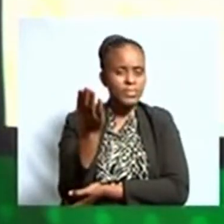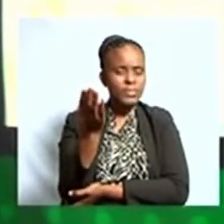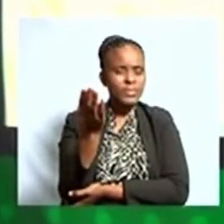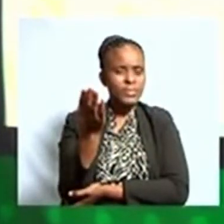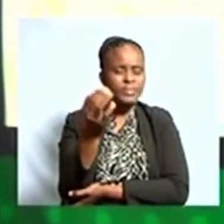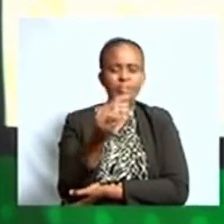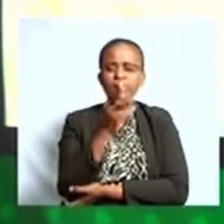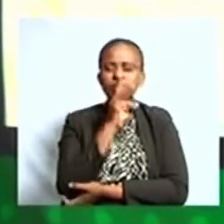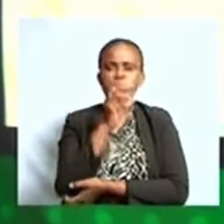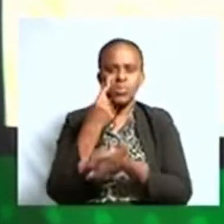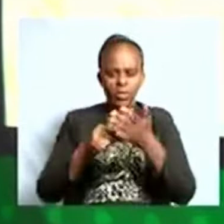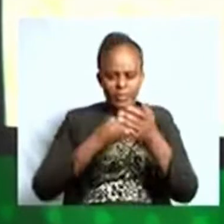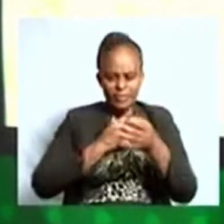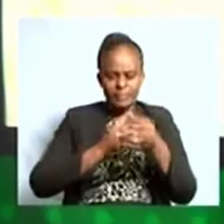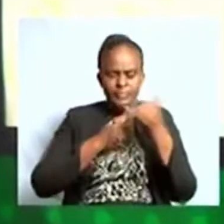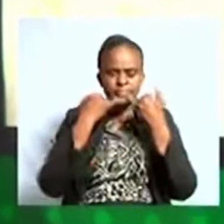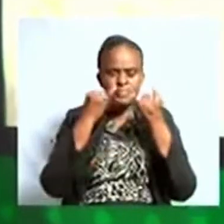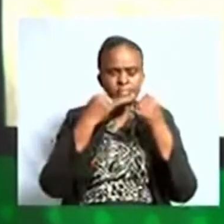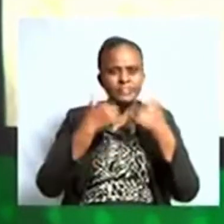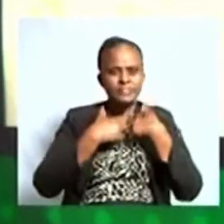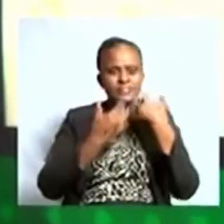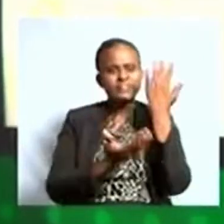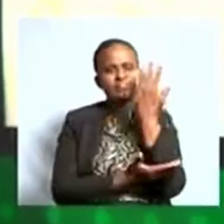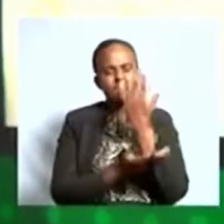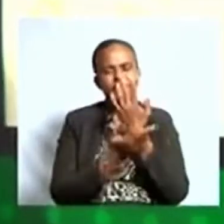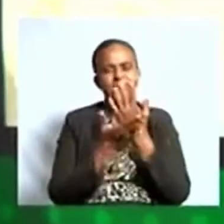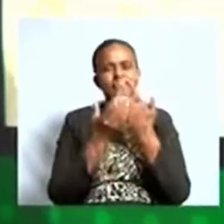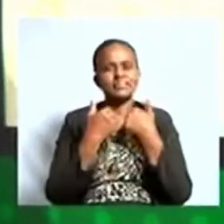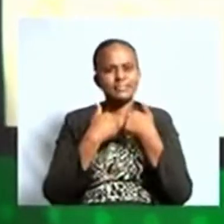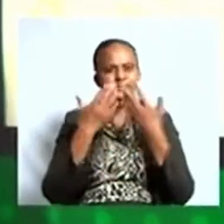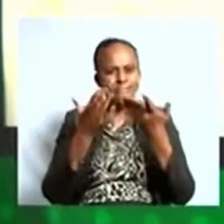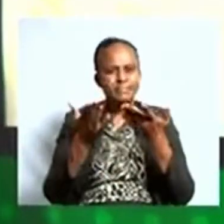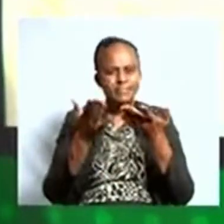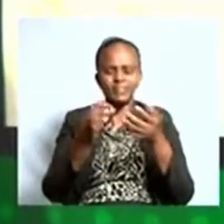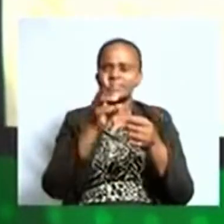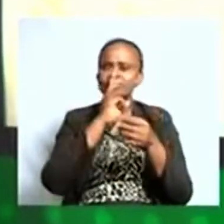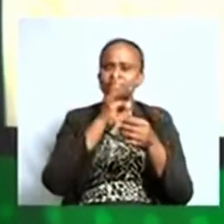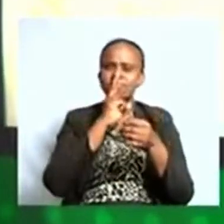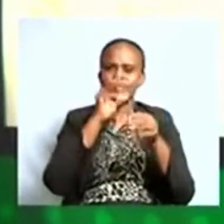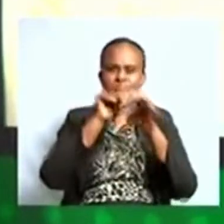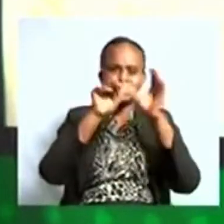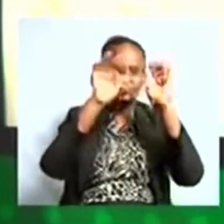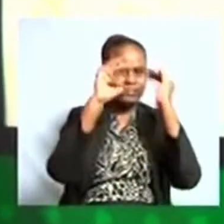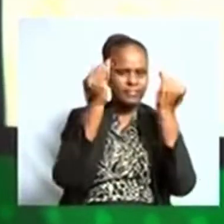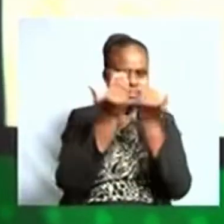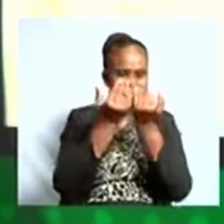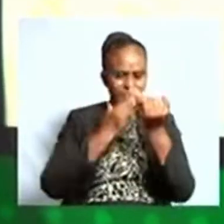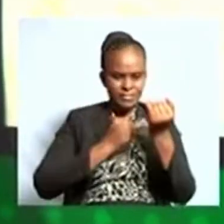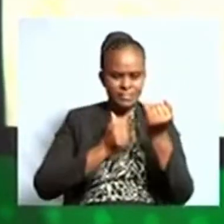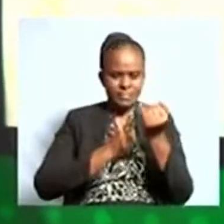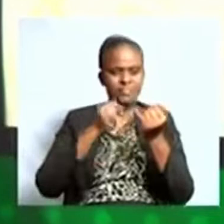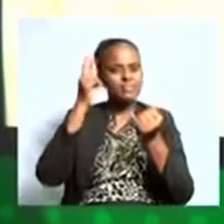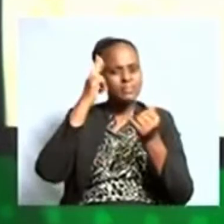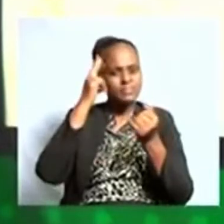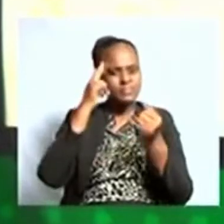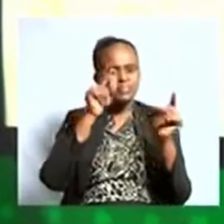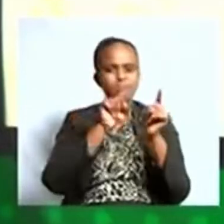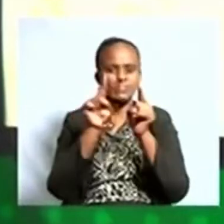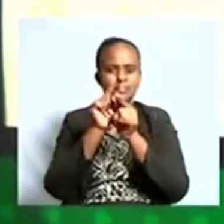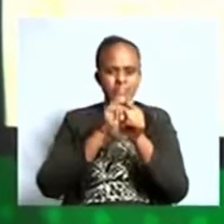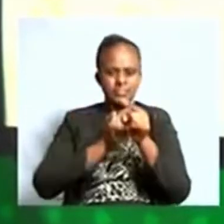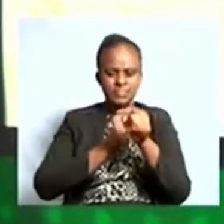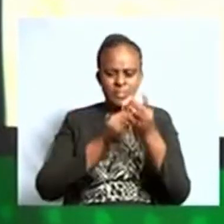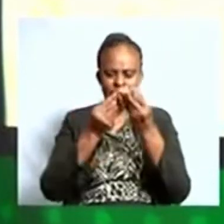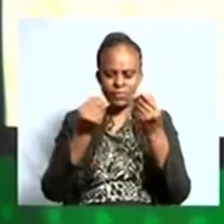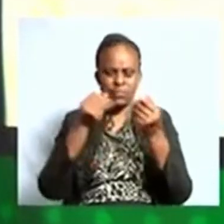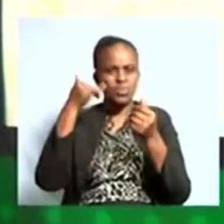What I'm confirming here is that there has been an improvement in terms of water supply. In Charleston, I remember also getting a few